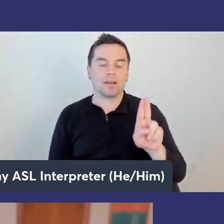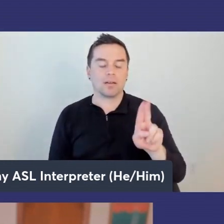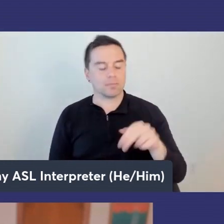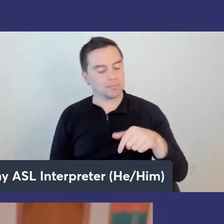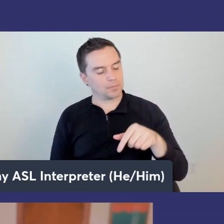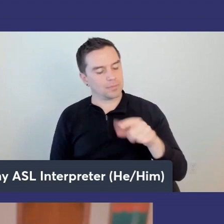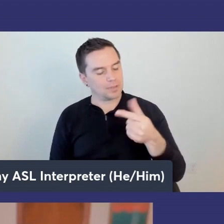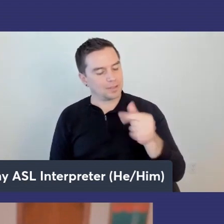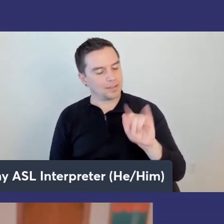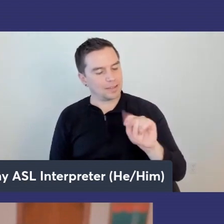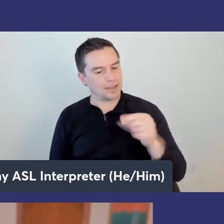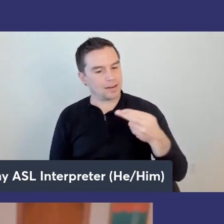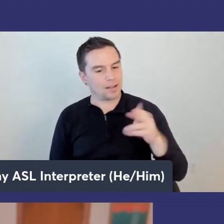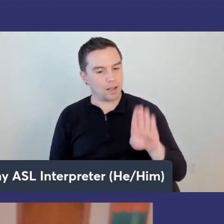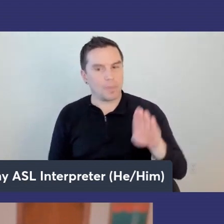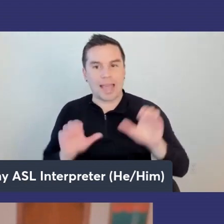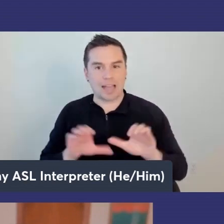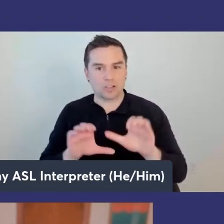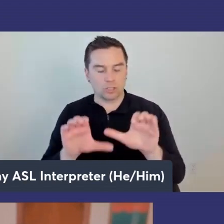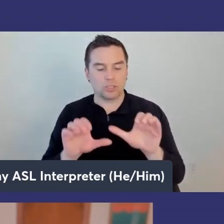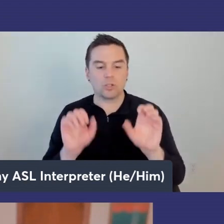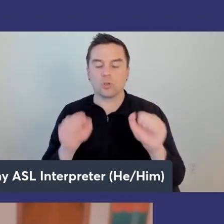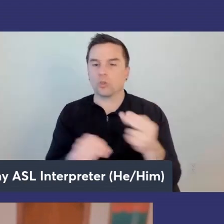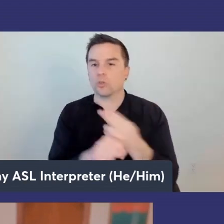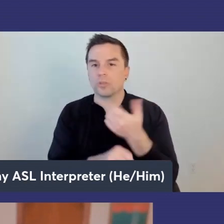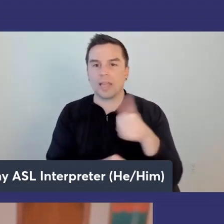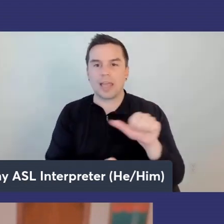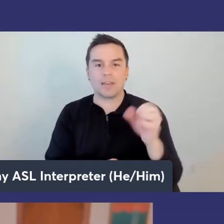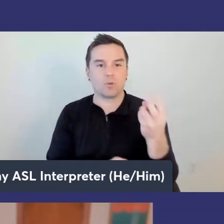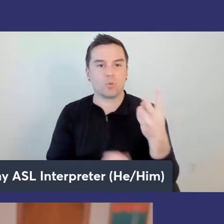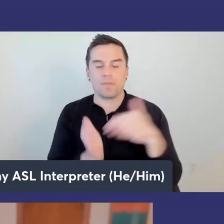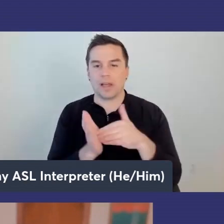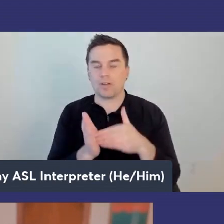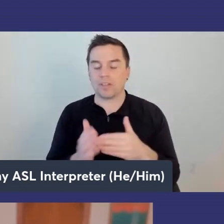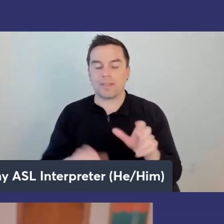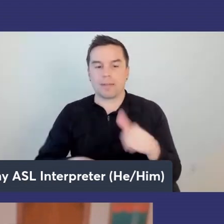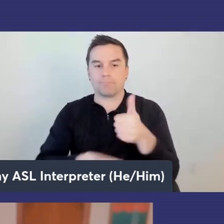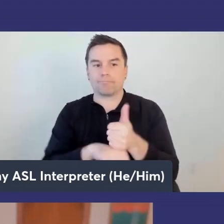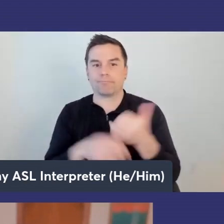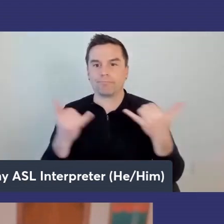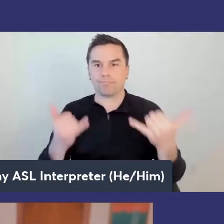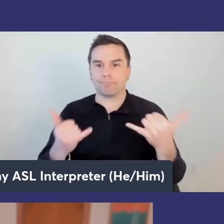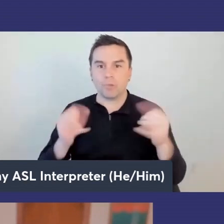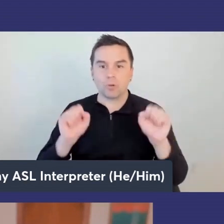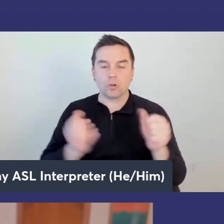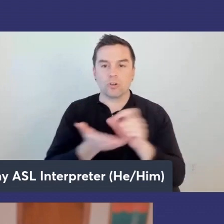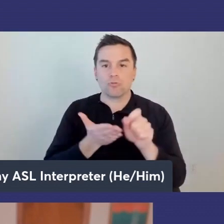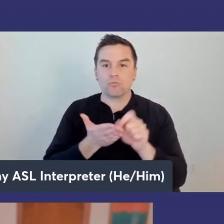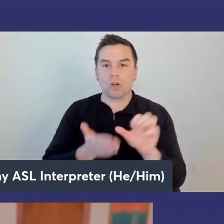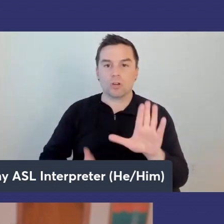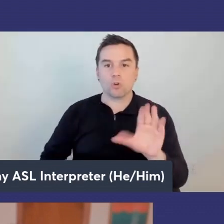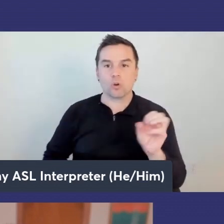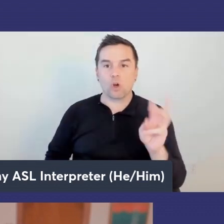GitHub Actions that exist today, use those in your workflows. You could also obviously write your own GitHub Actions that would allow you to extend it.